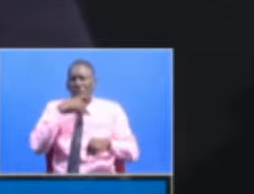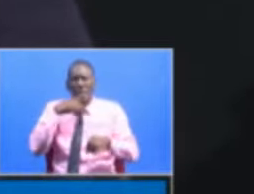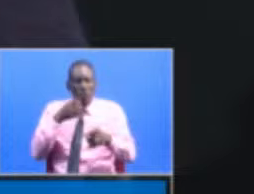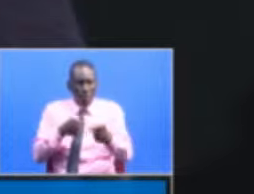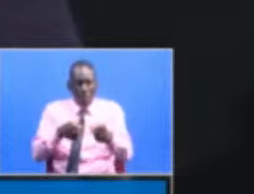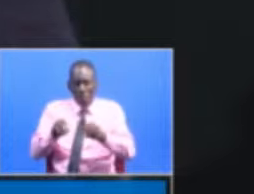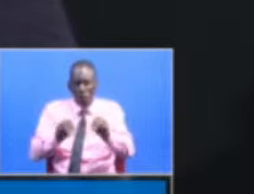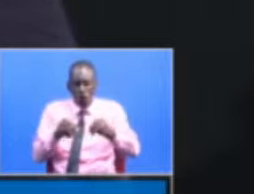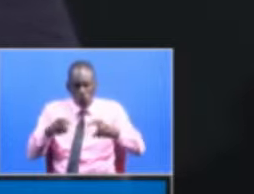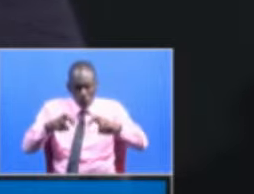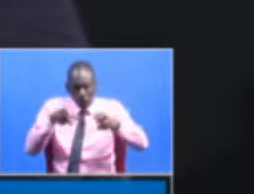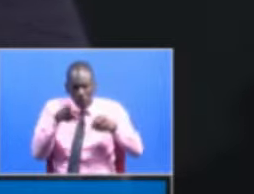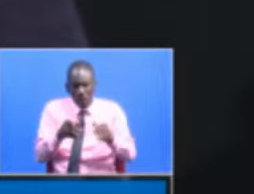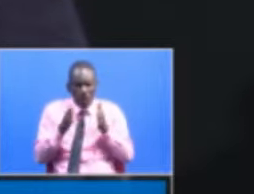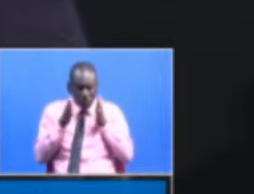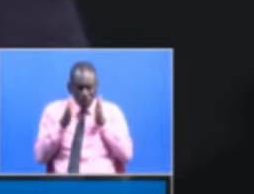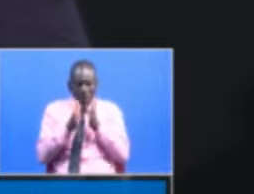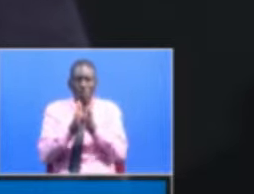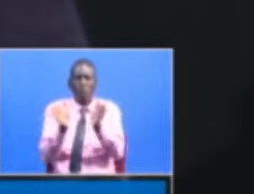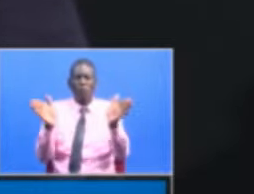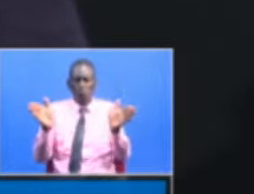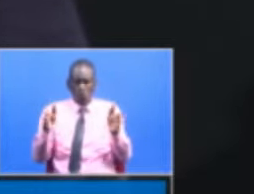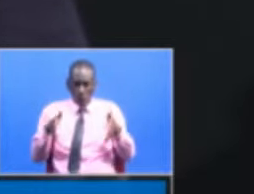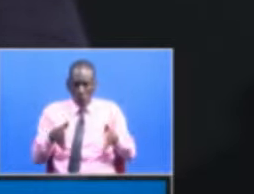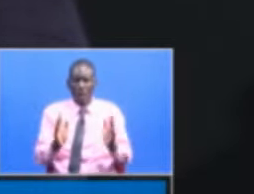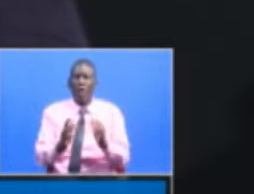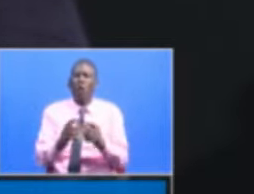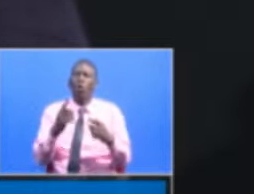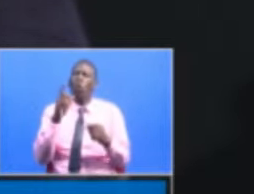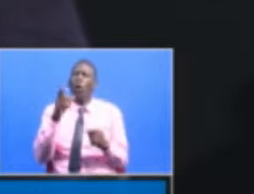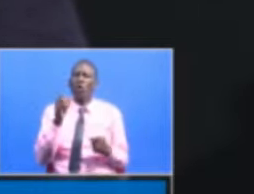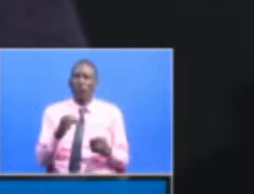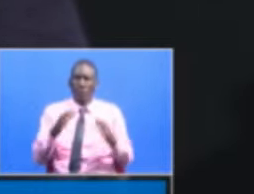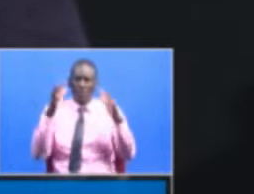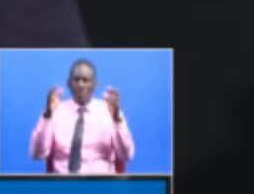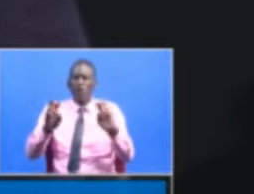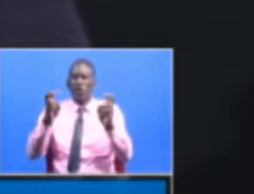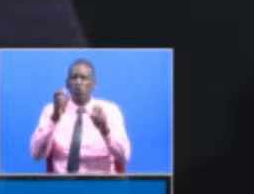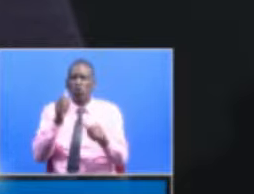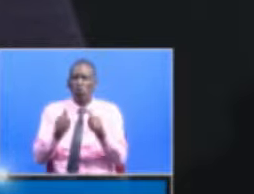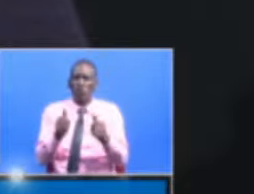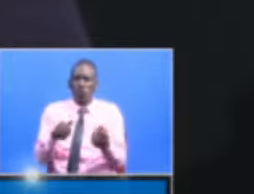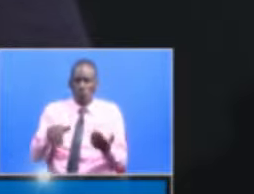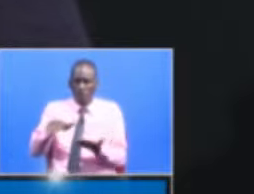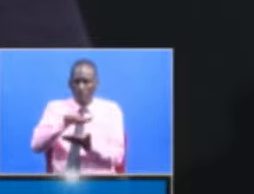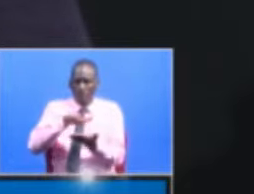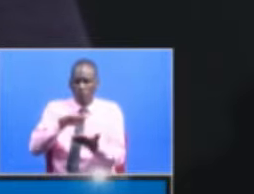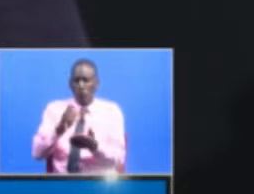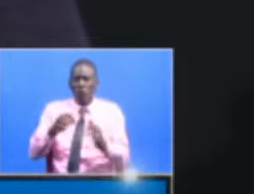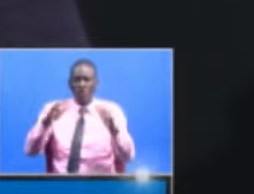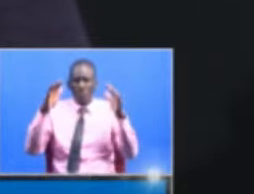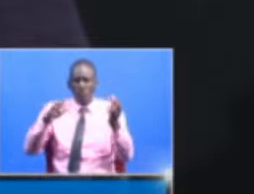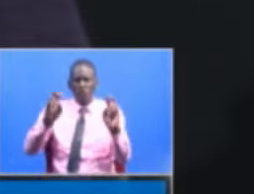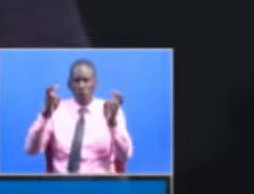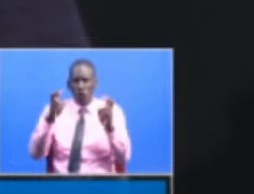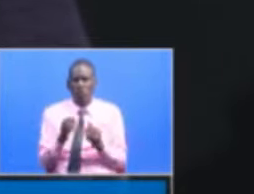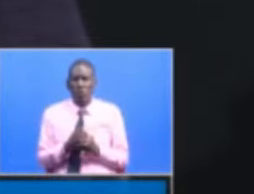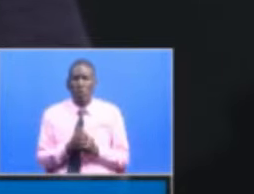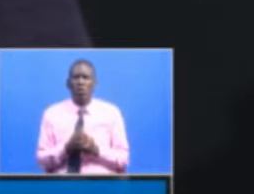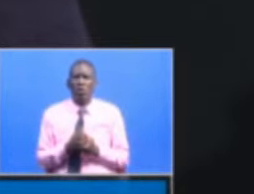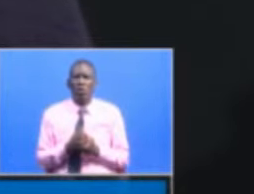from a broader perspective. That one of the major issues that if we address can resolve a lot of things